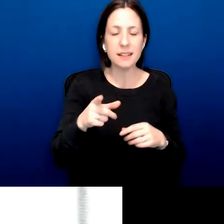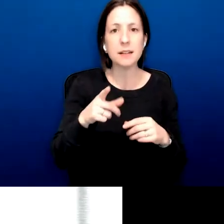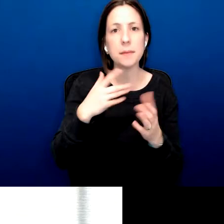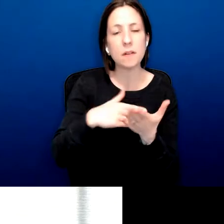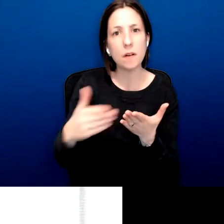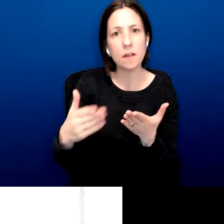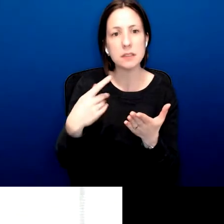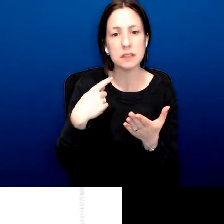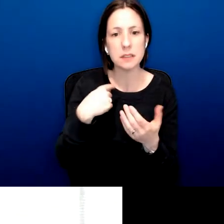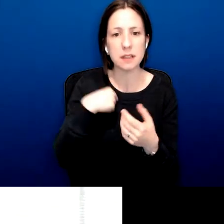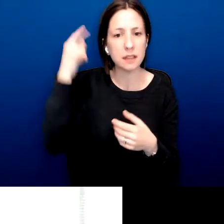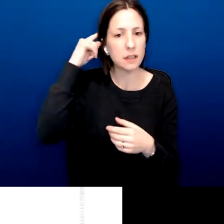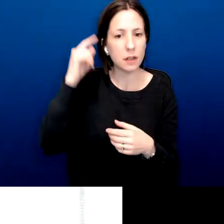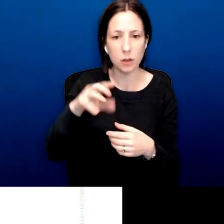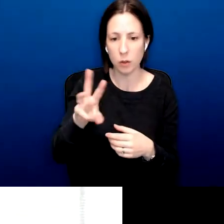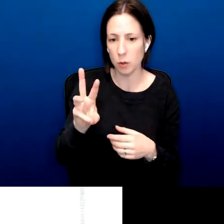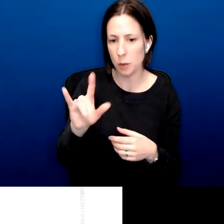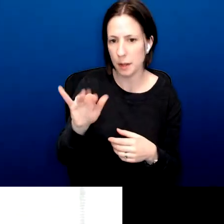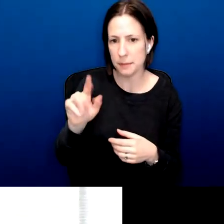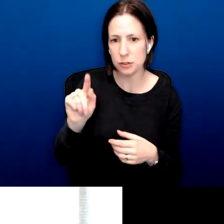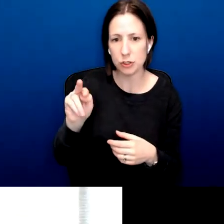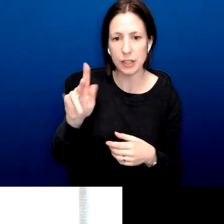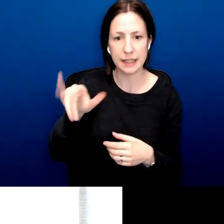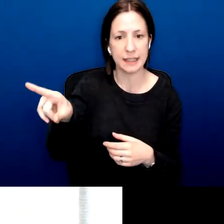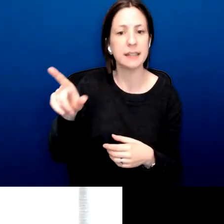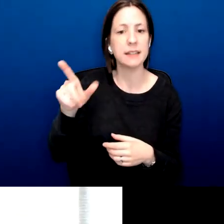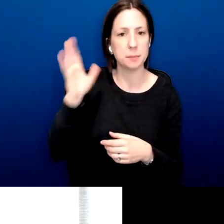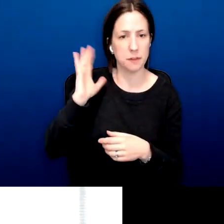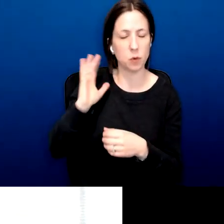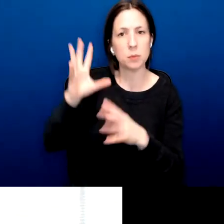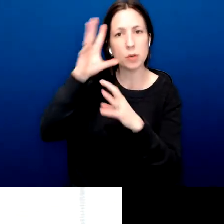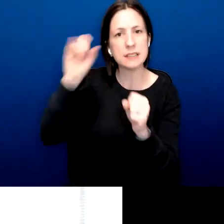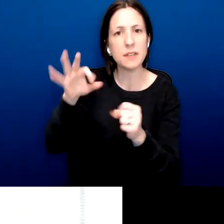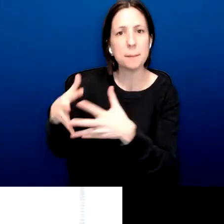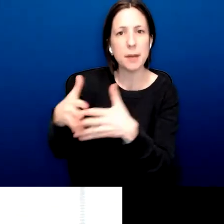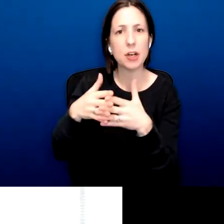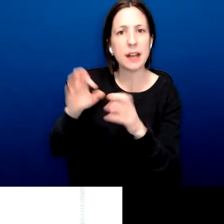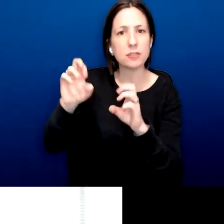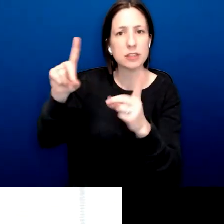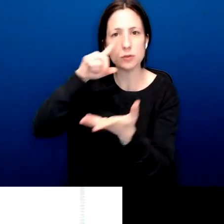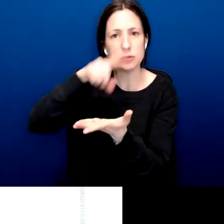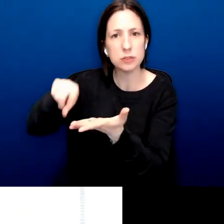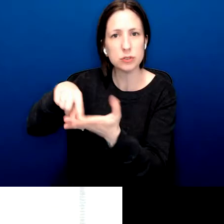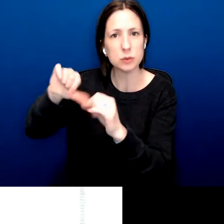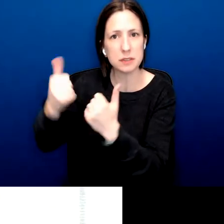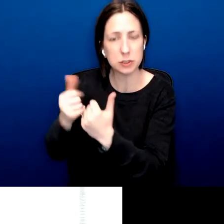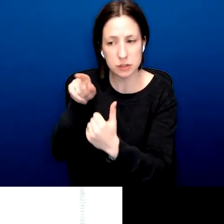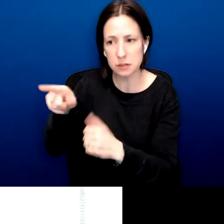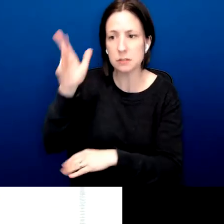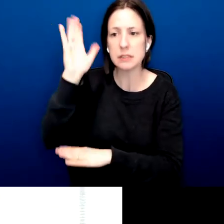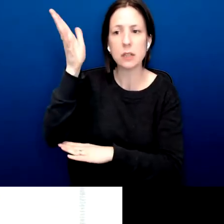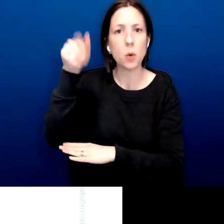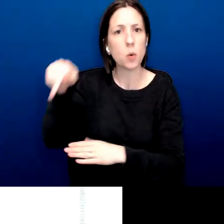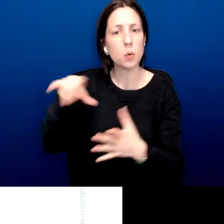of William Tierney. He was the former president of the American Education Research Association, but in his keynote, you know, he talked a little bit about